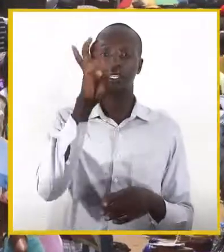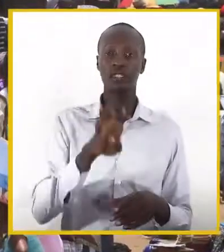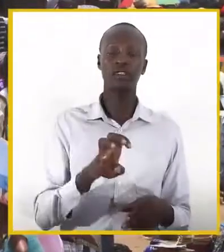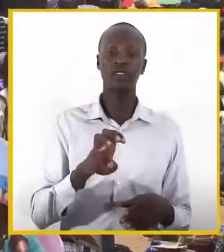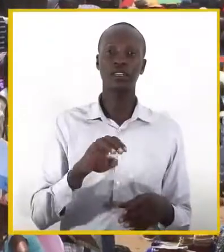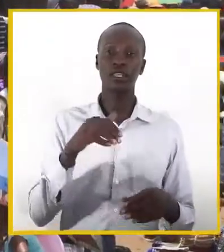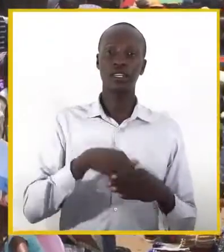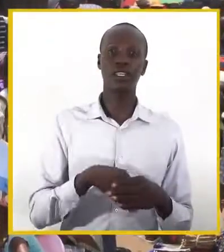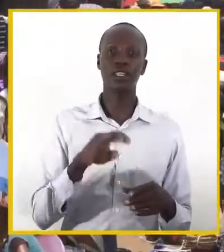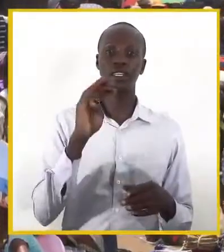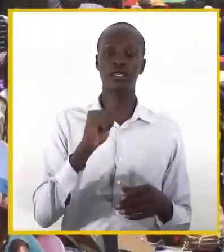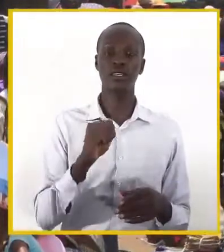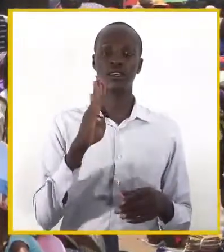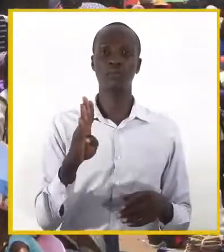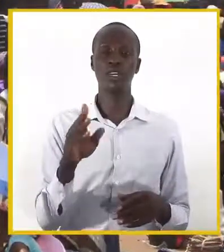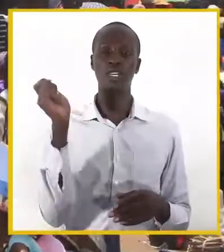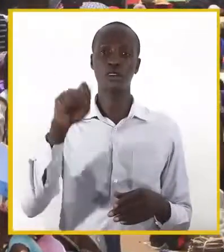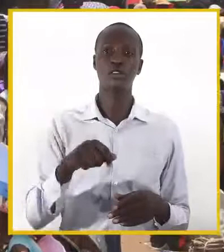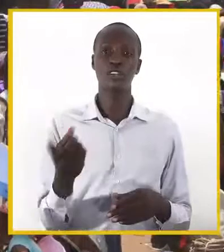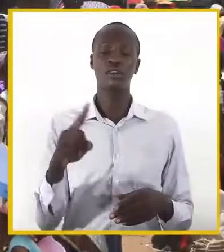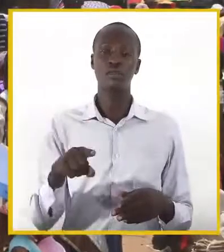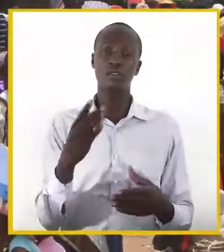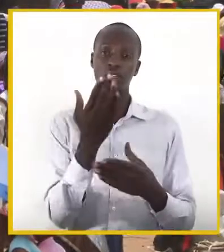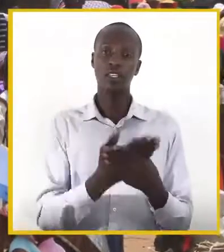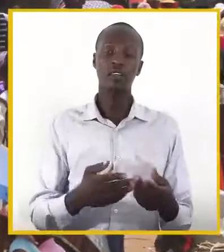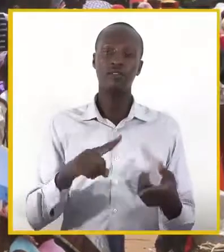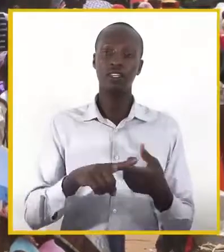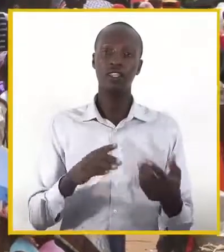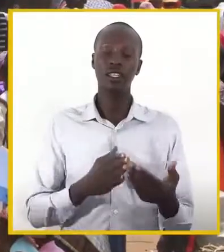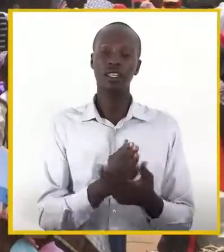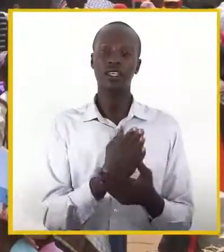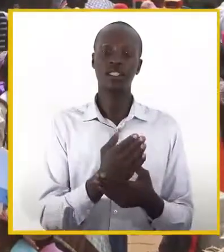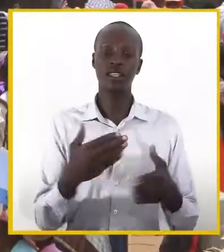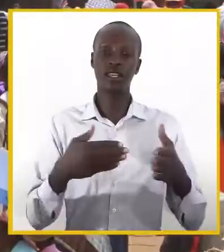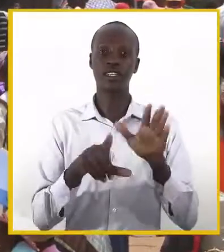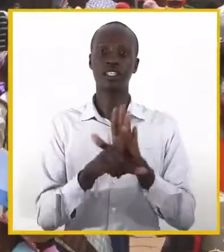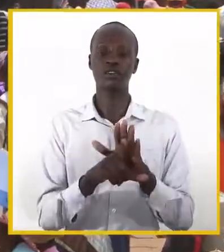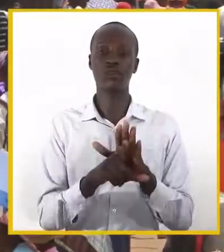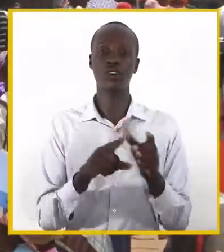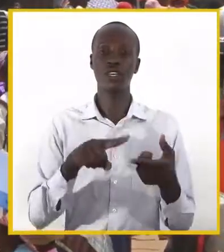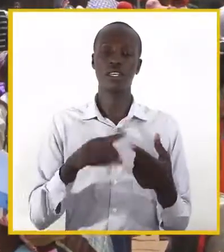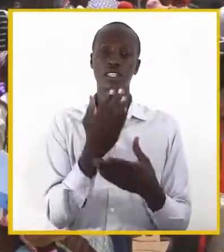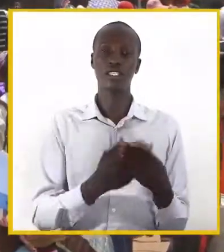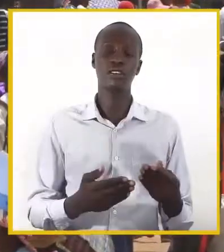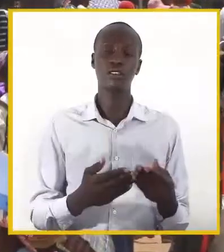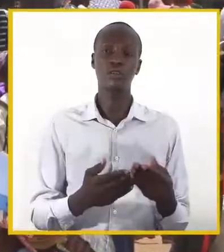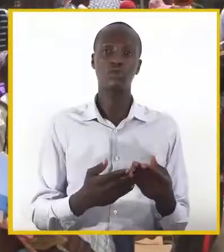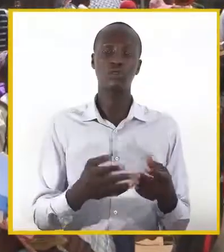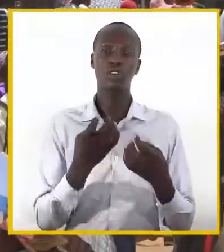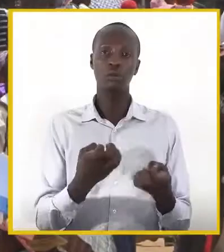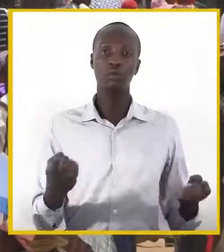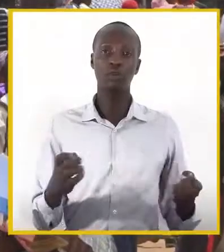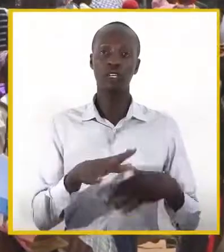Mbare Magistrate Court for numerous unlawful entry and theft cases, which involved property worth